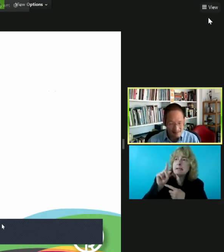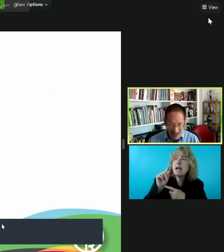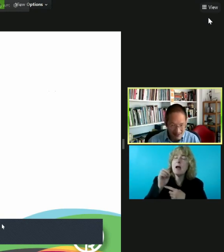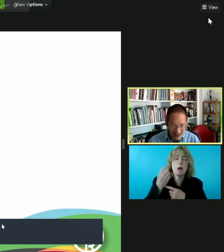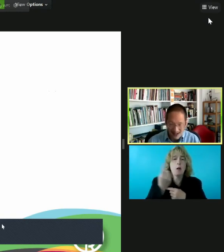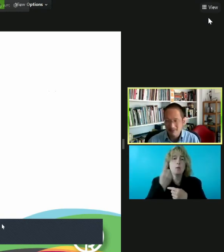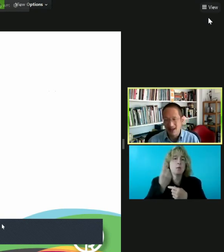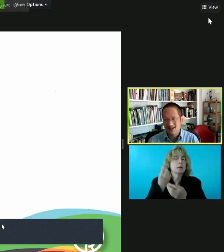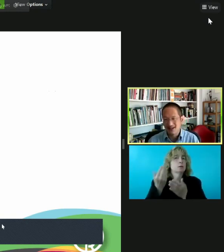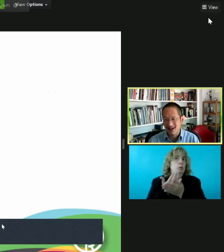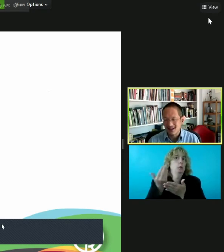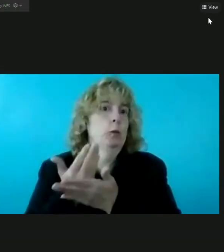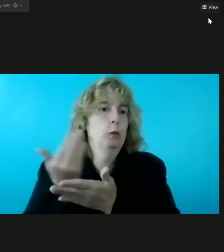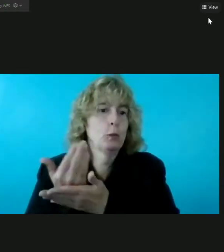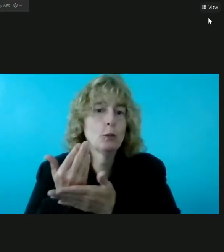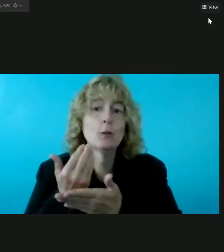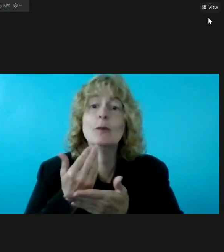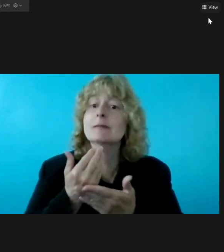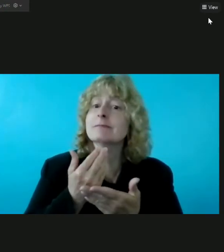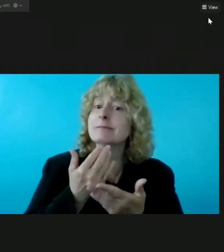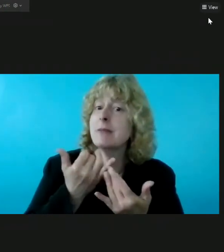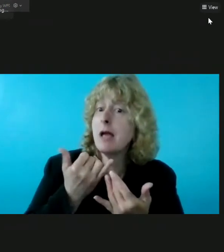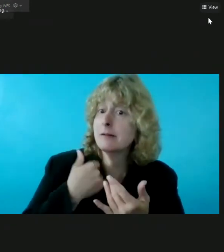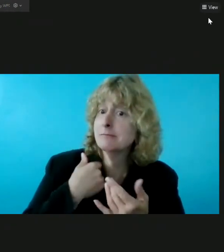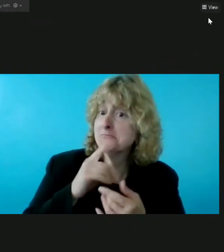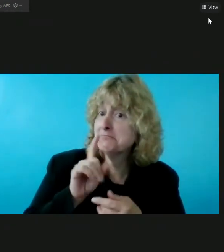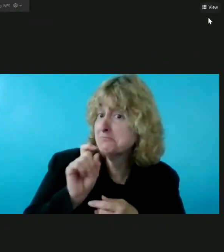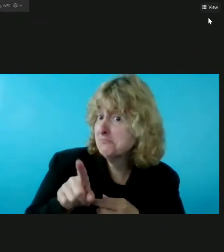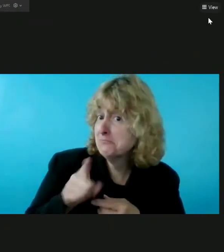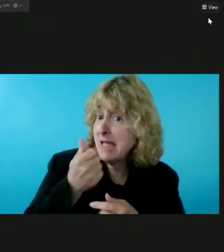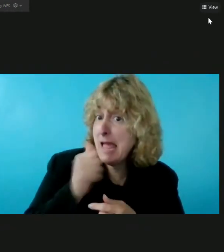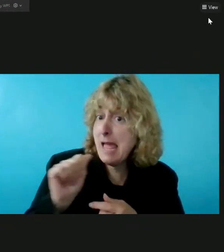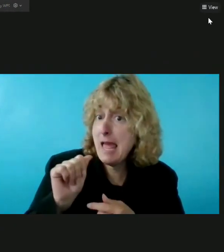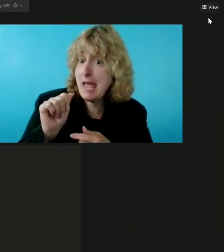And maybe not, but I just thought I'd check.